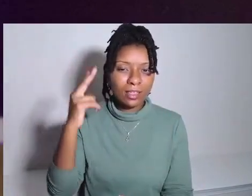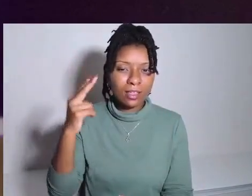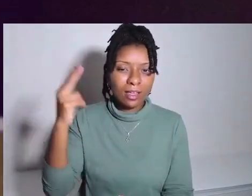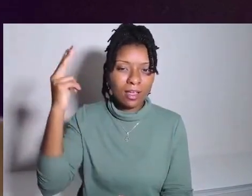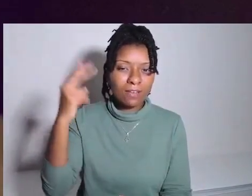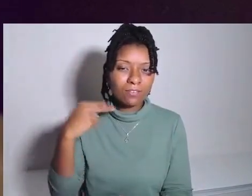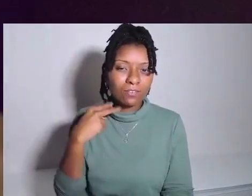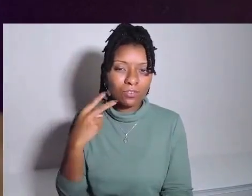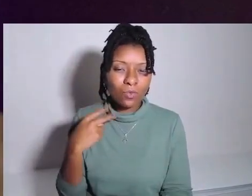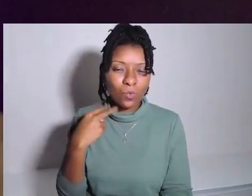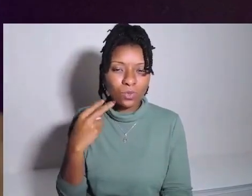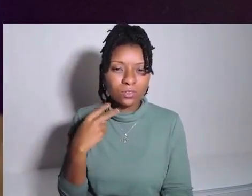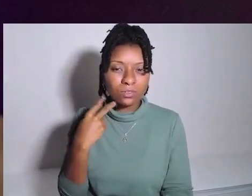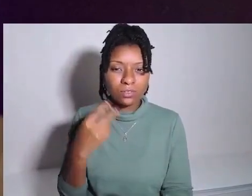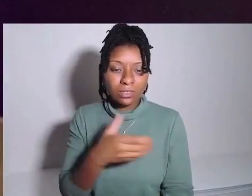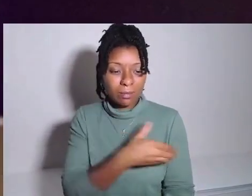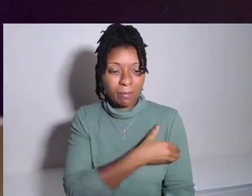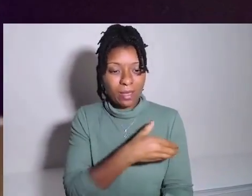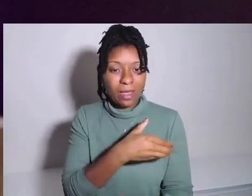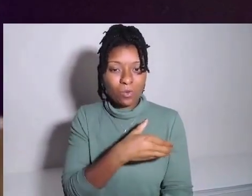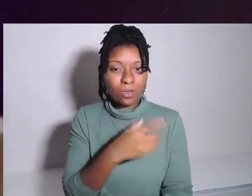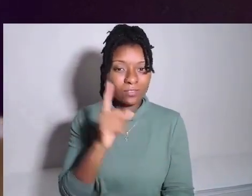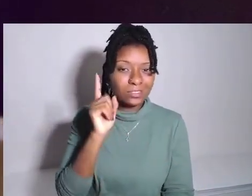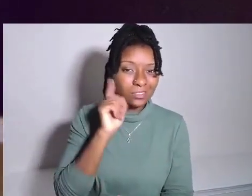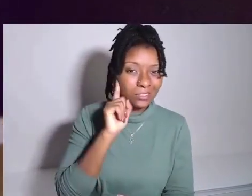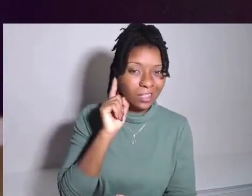the power of sound and song.